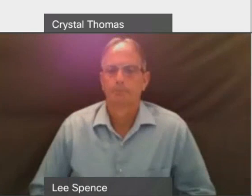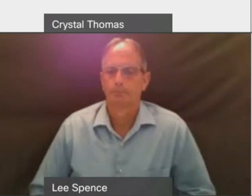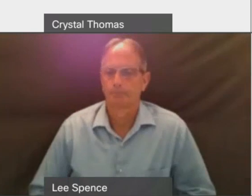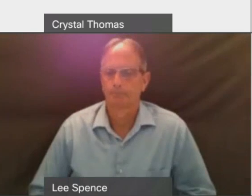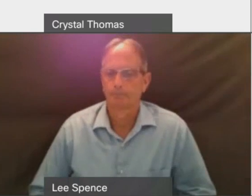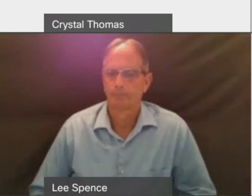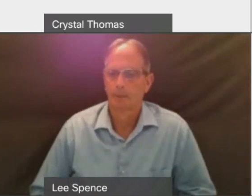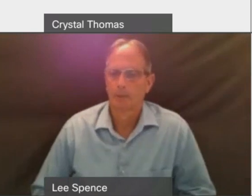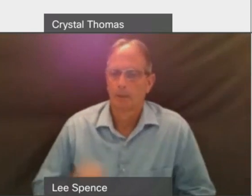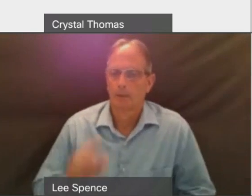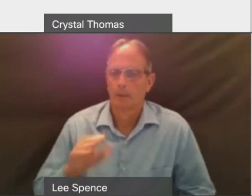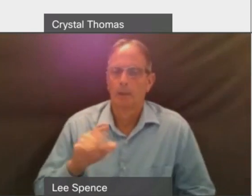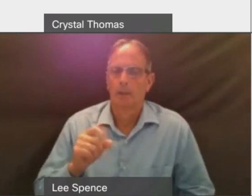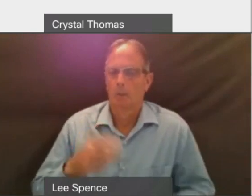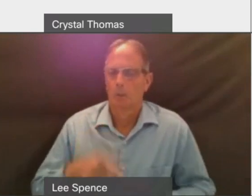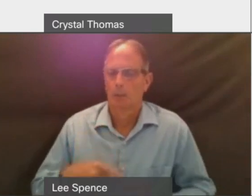as I said,